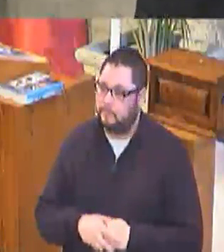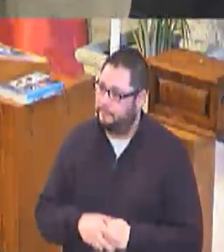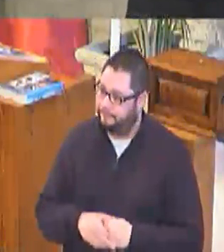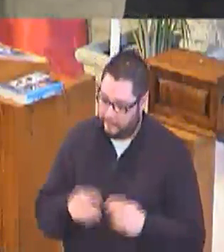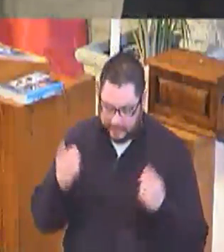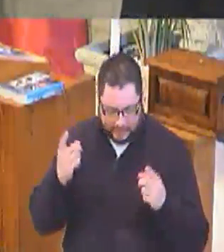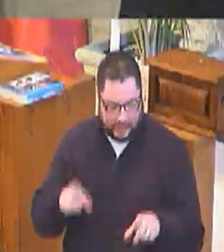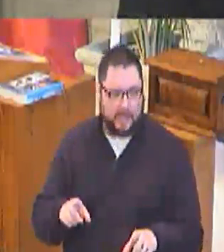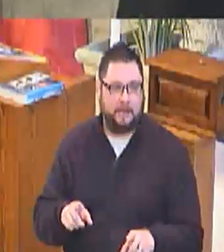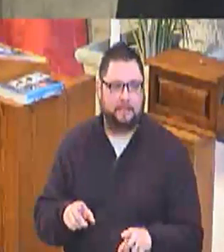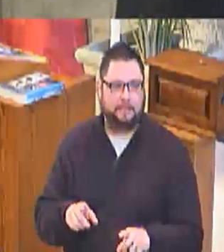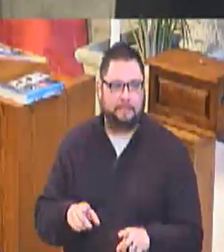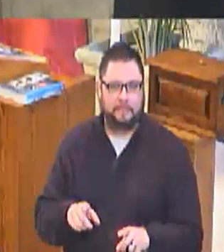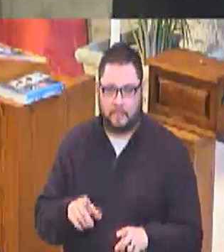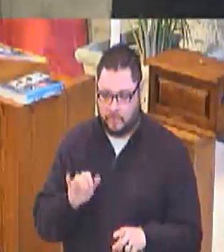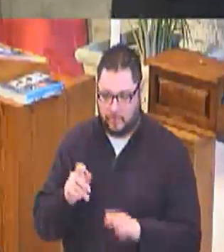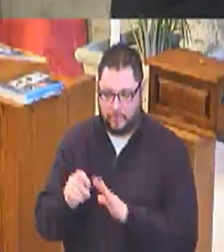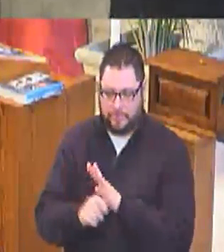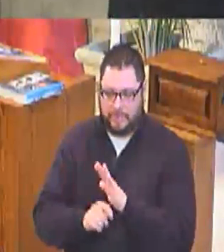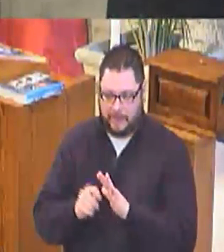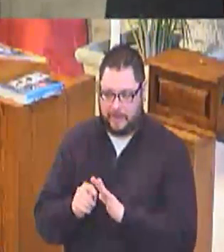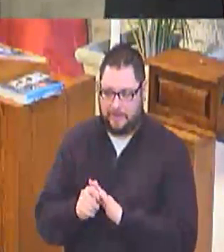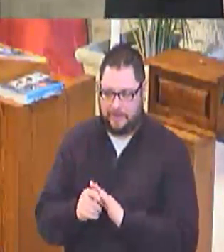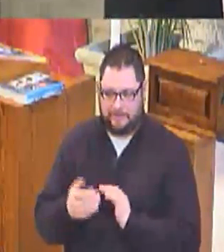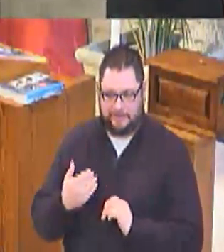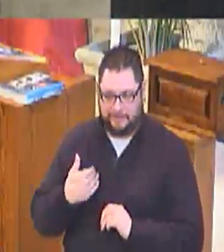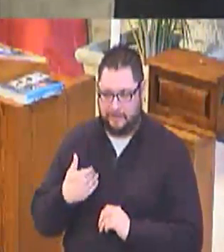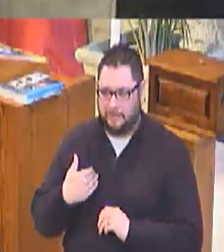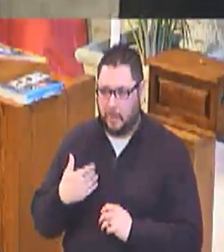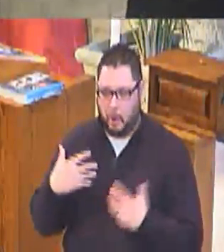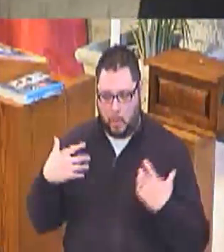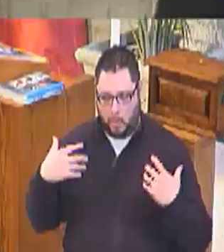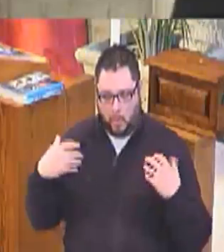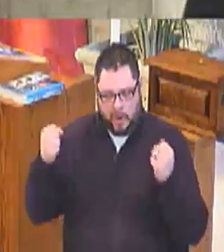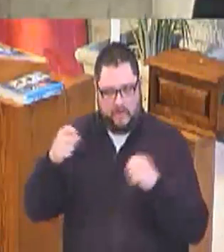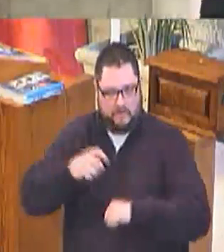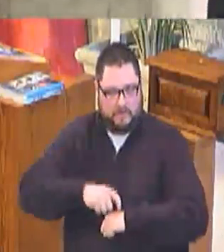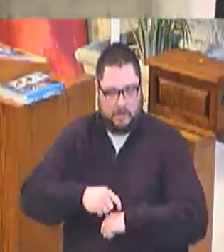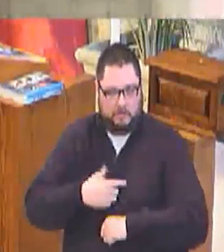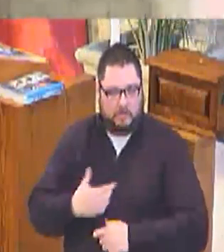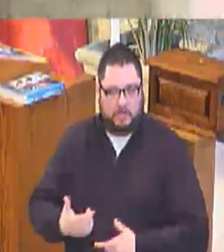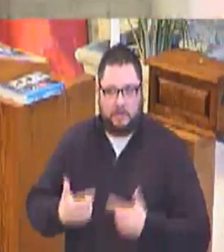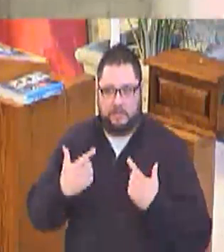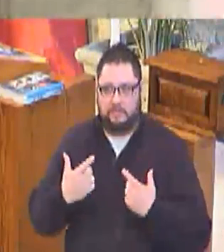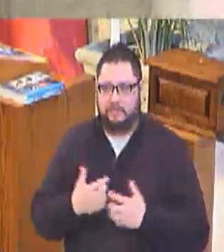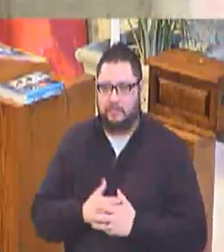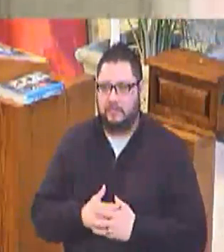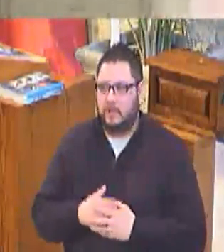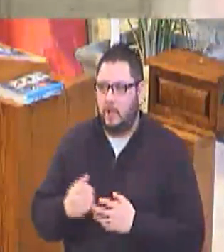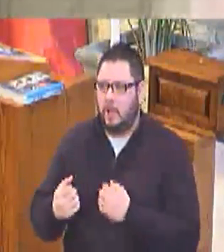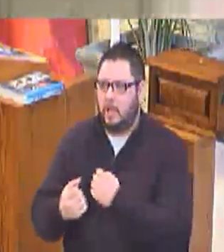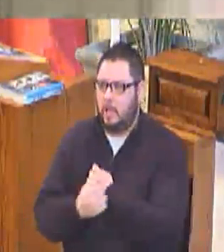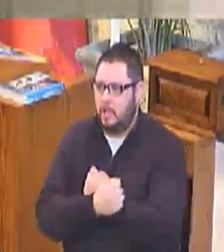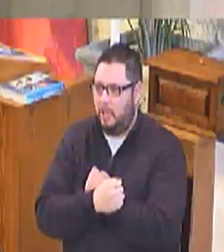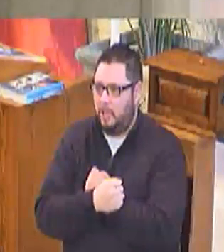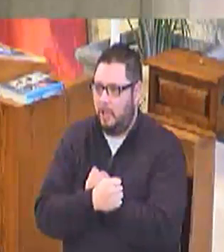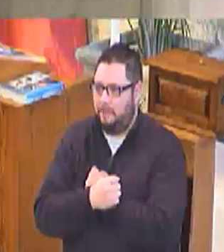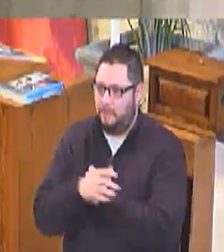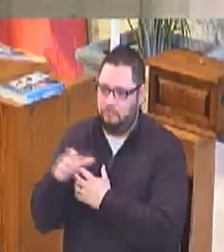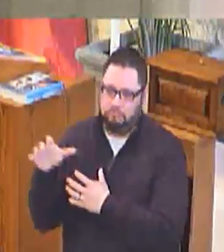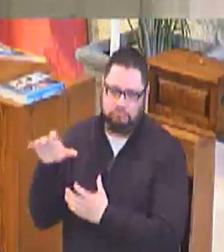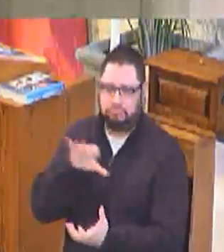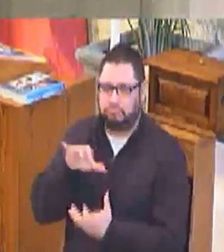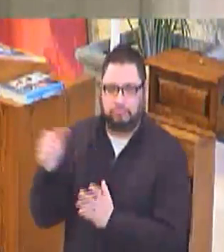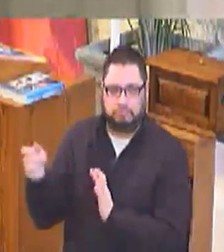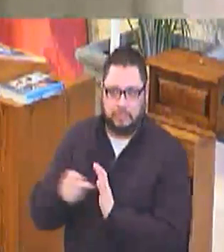enough, during that period of early recovery in my life, love came pouring back to